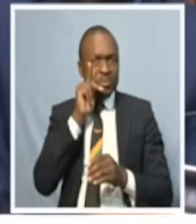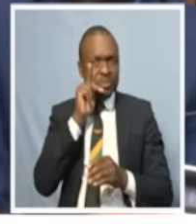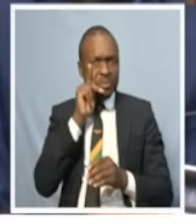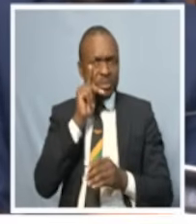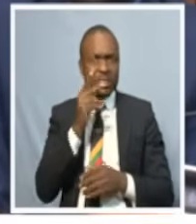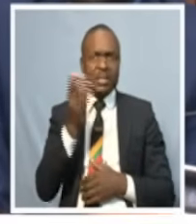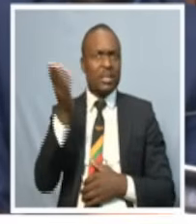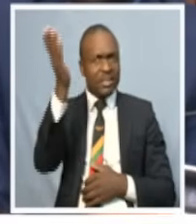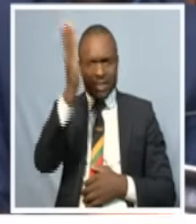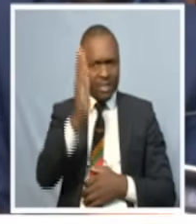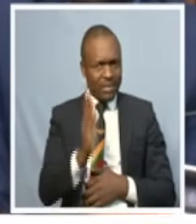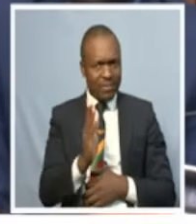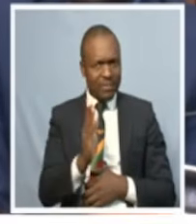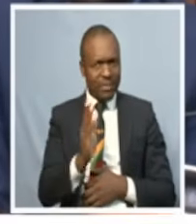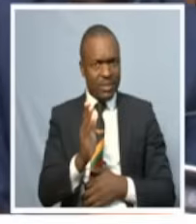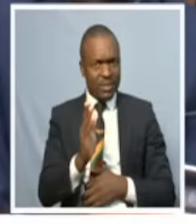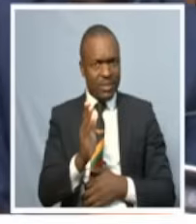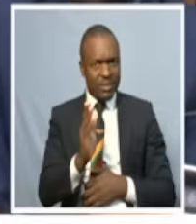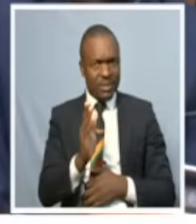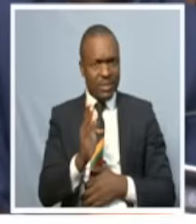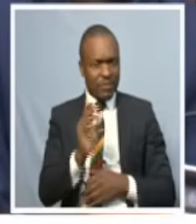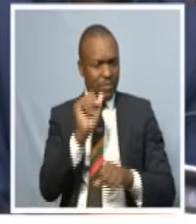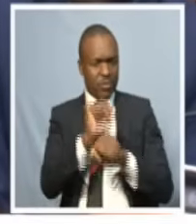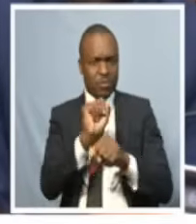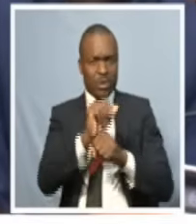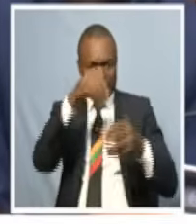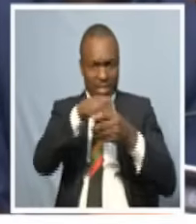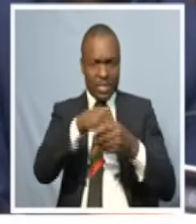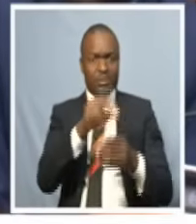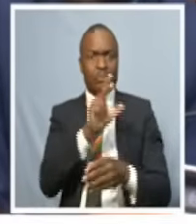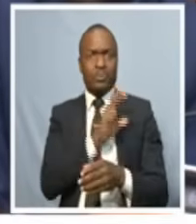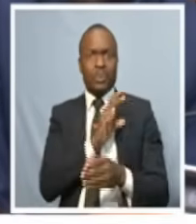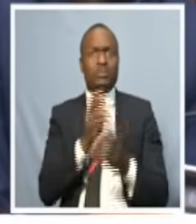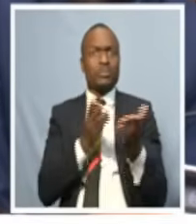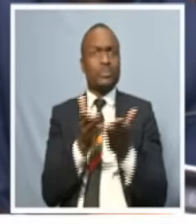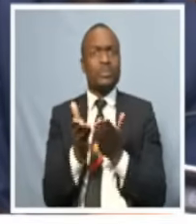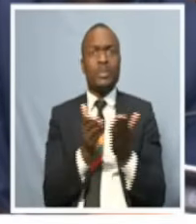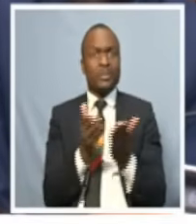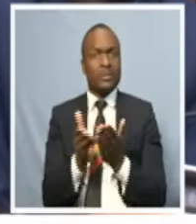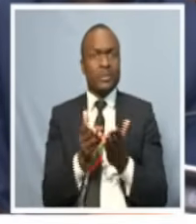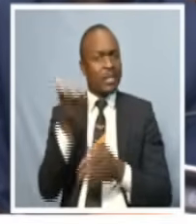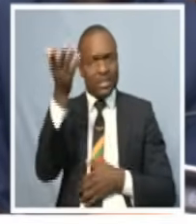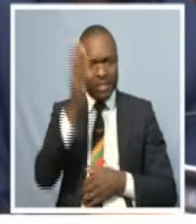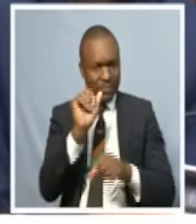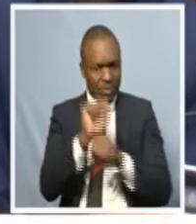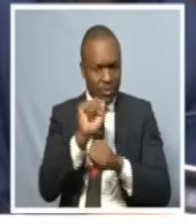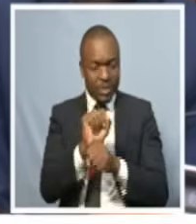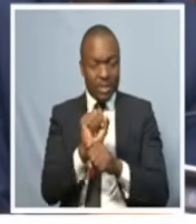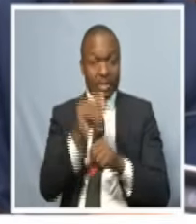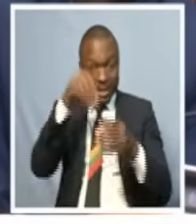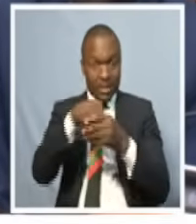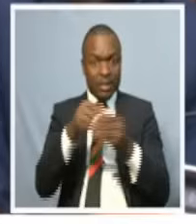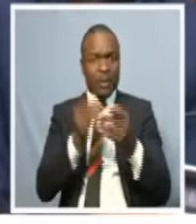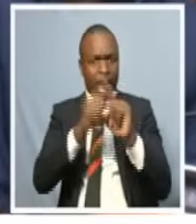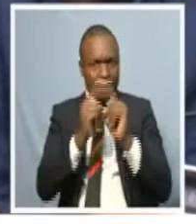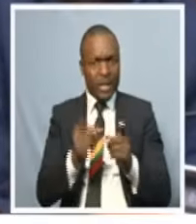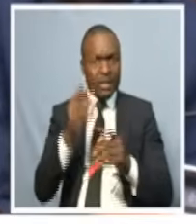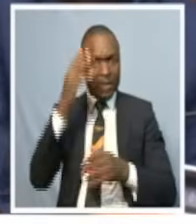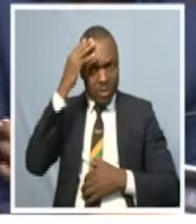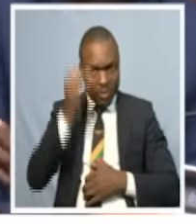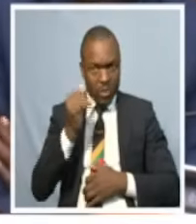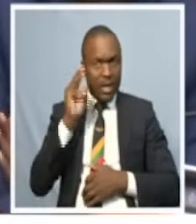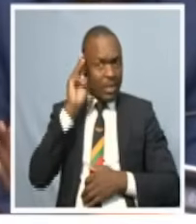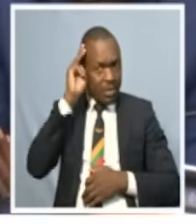been in any employment. They have never been in any service. But why would the